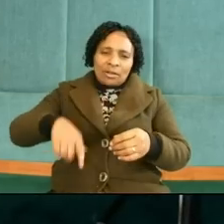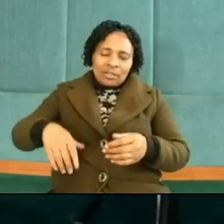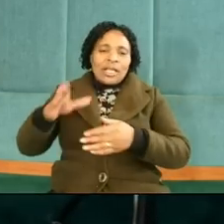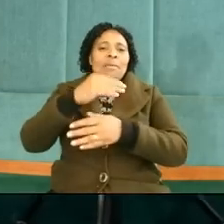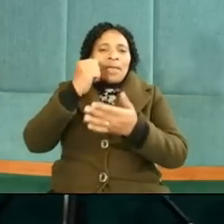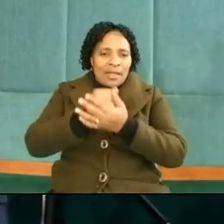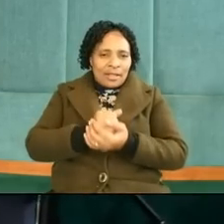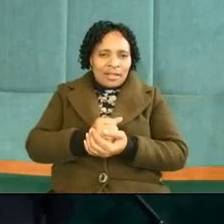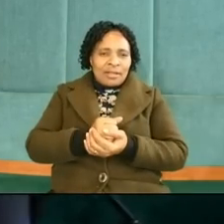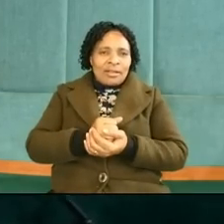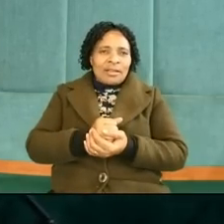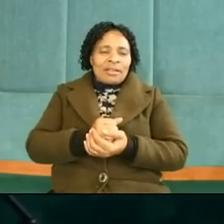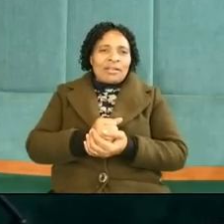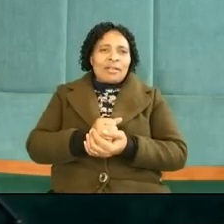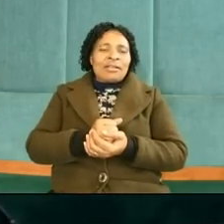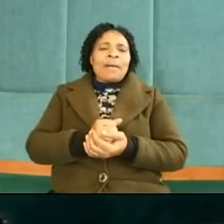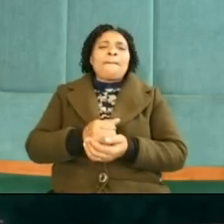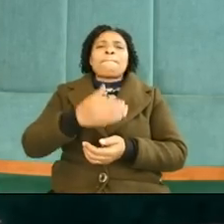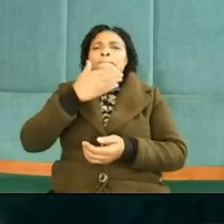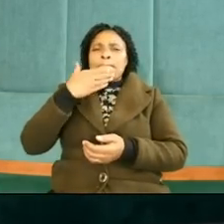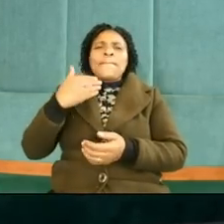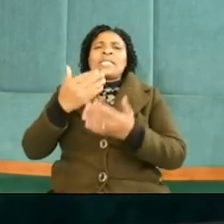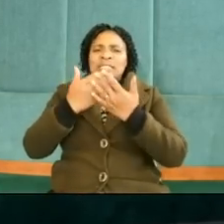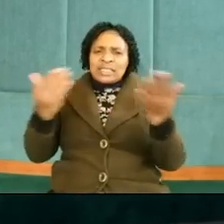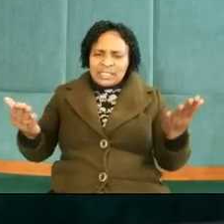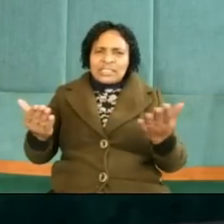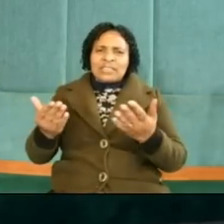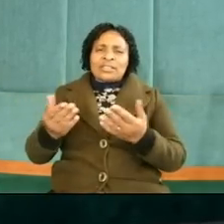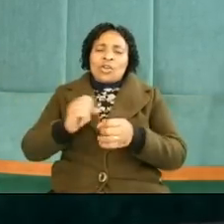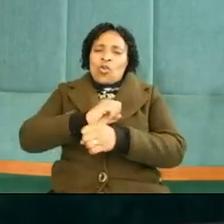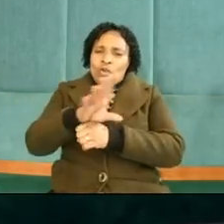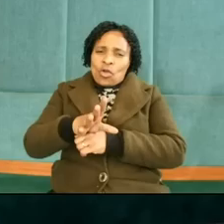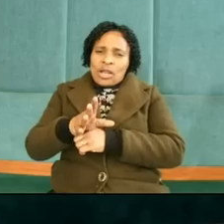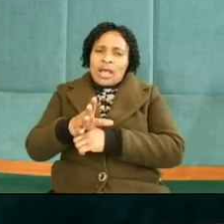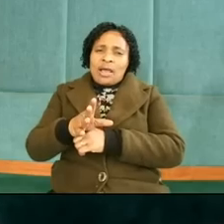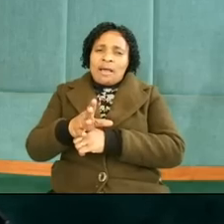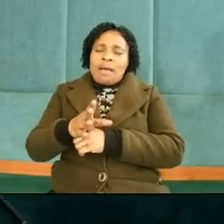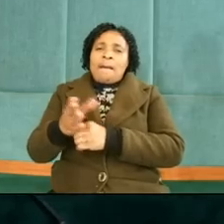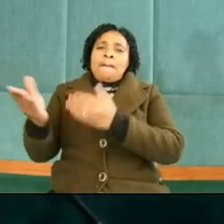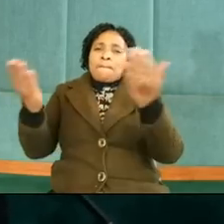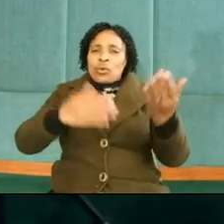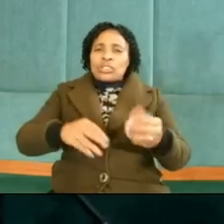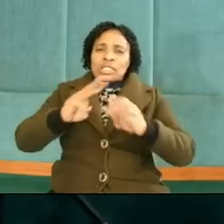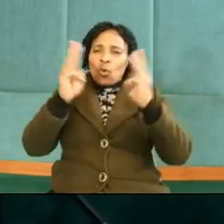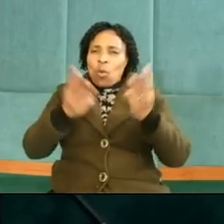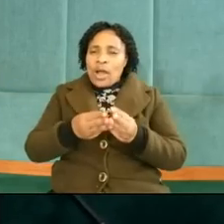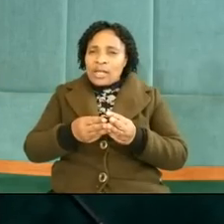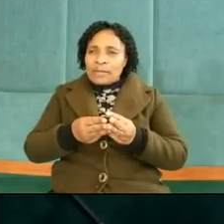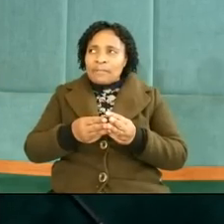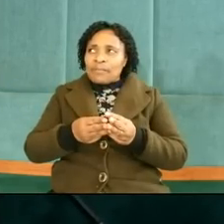Amen. It is the best thing that coronavirus brought to this planet. Did the pastor say